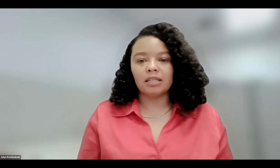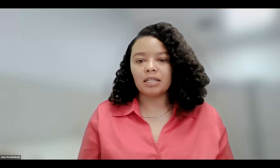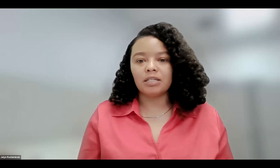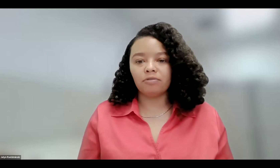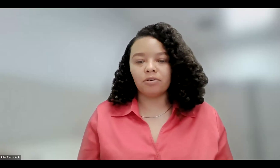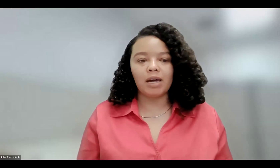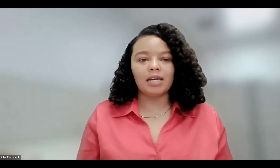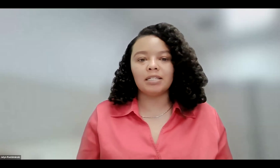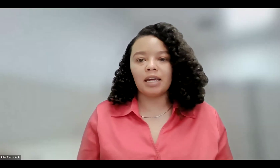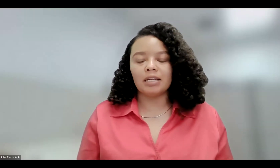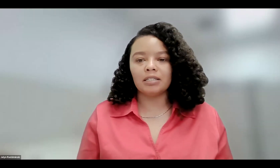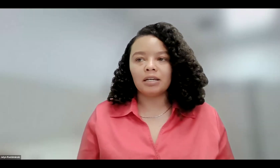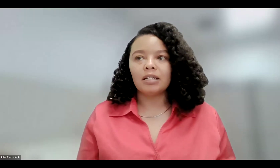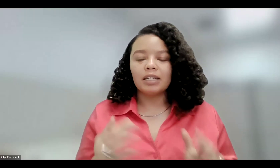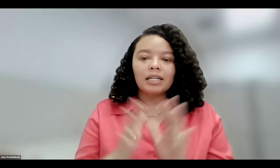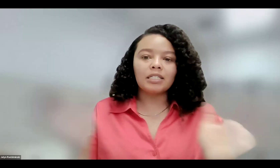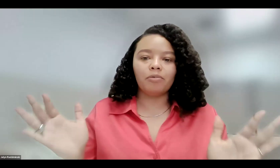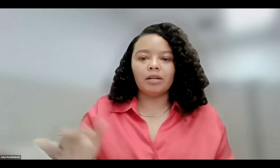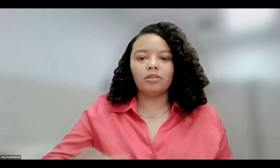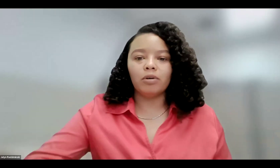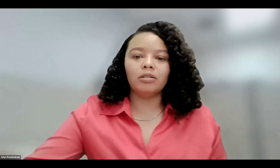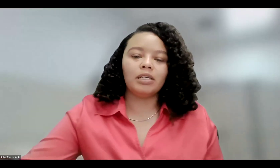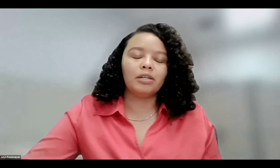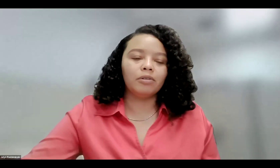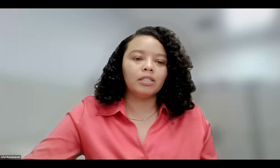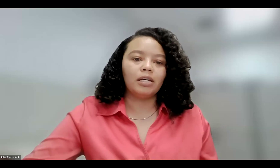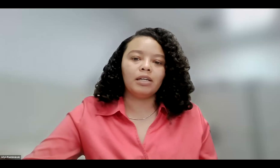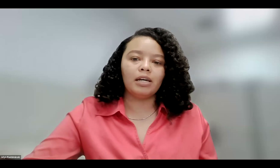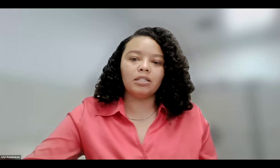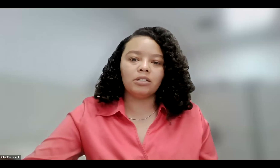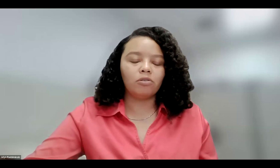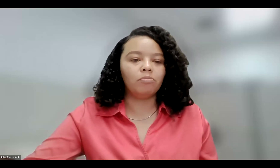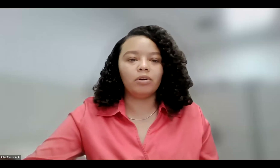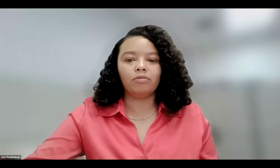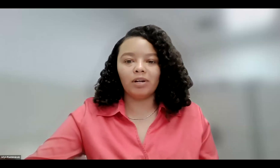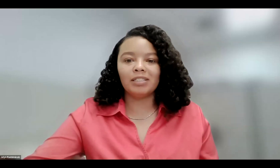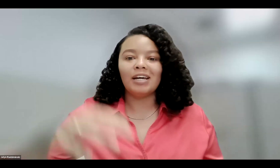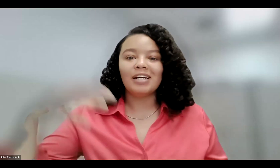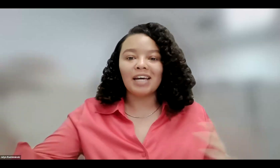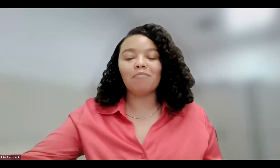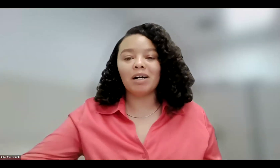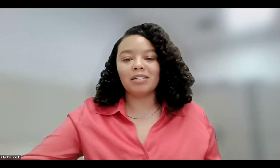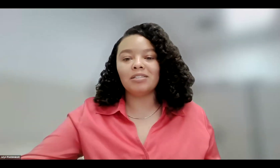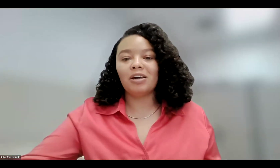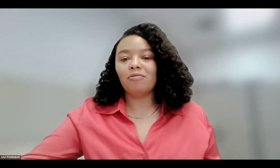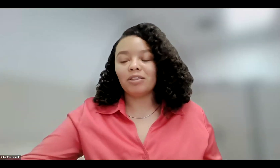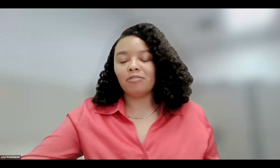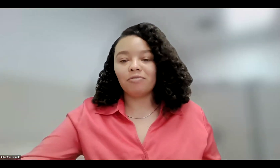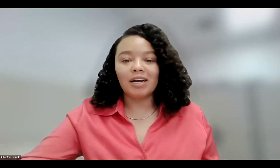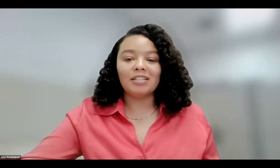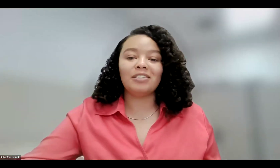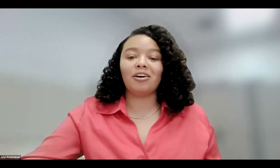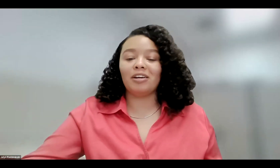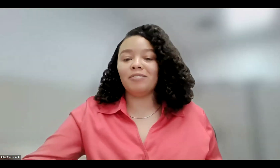navigate this in different ways and not separating the worlds. Like you were saying, Leanne, it's so important for us to have bonds with